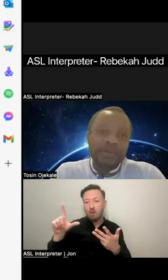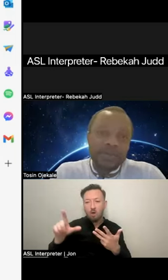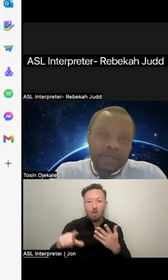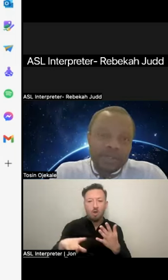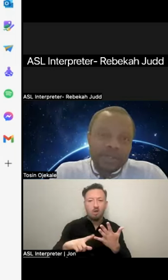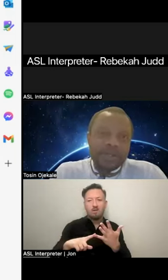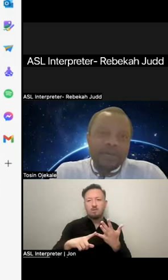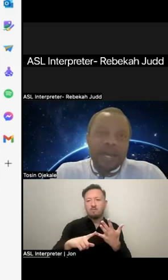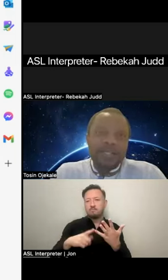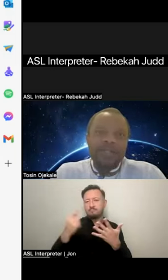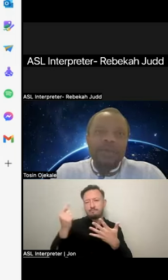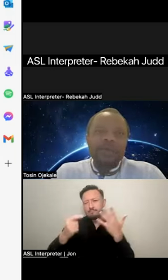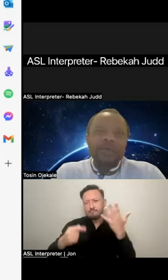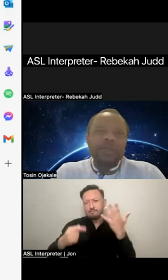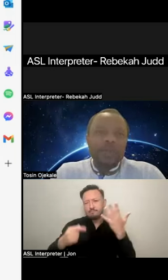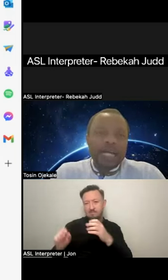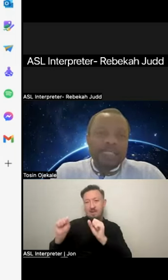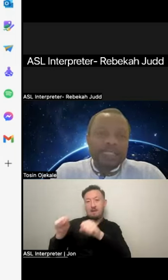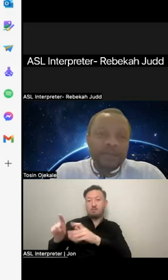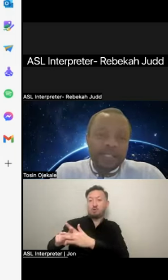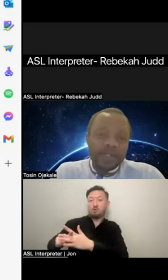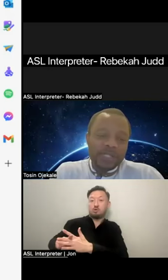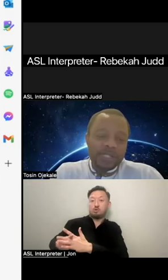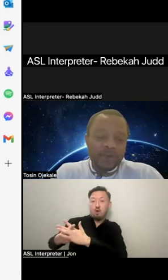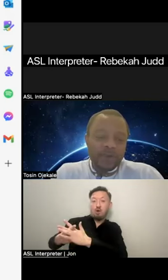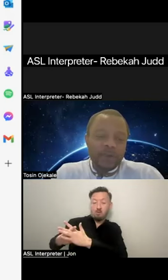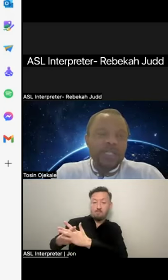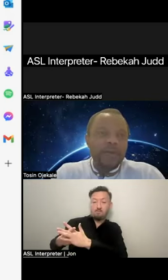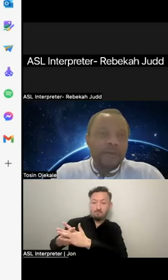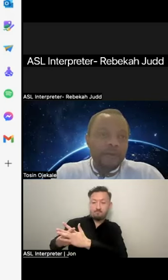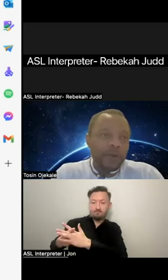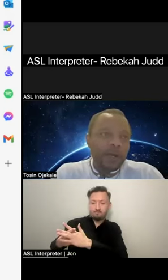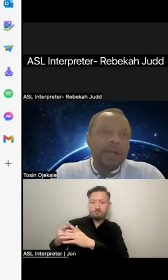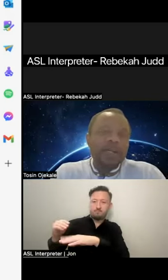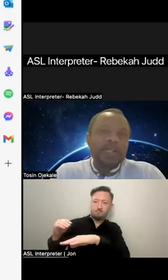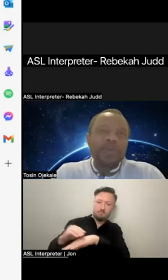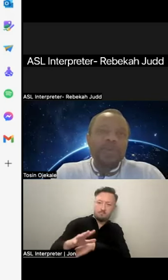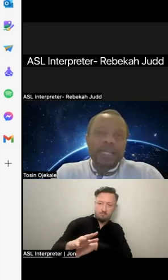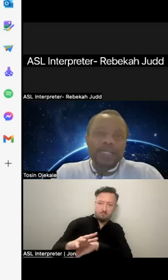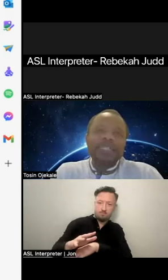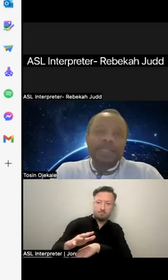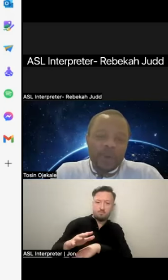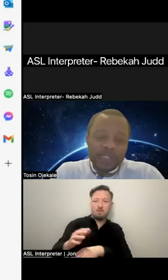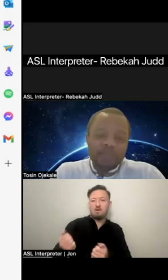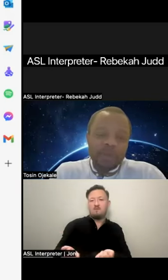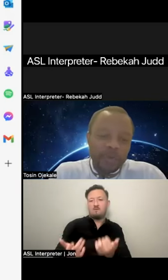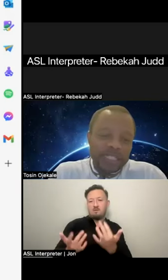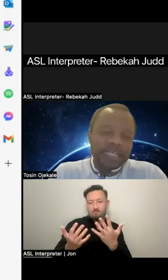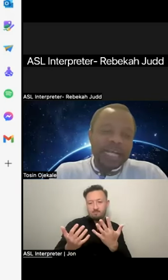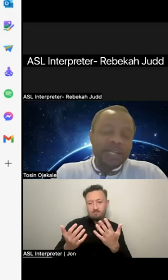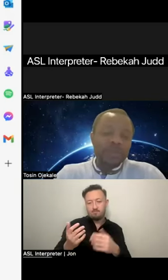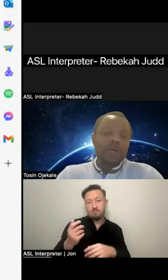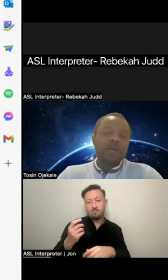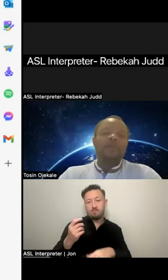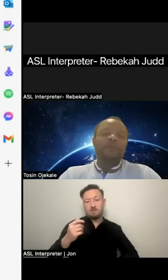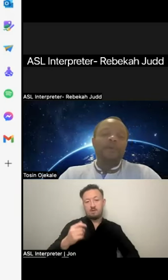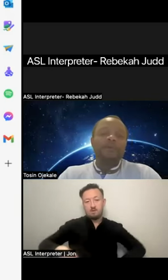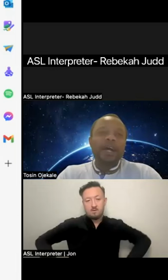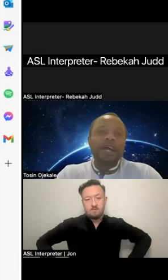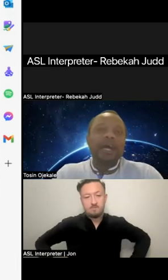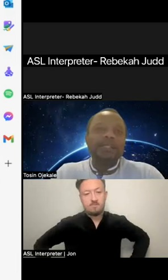diesel, right? So those are the different sources of fuel. So, and it must be present as